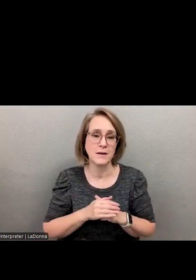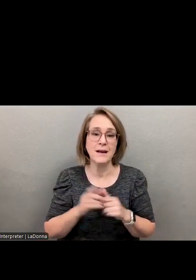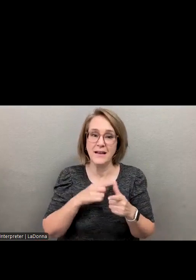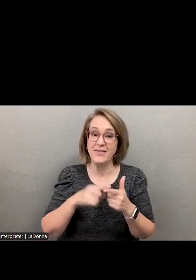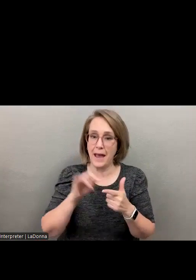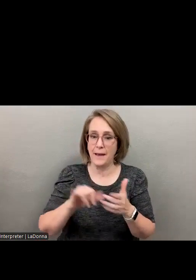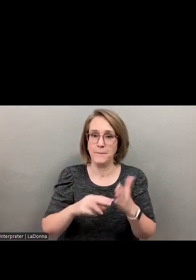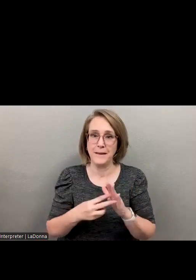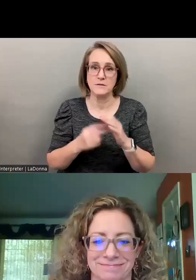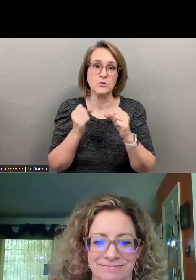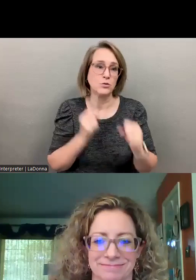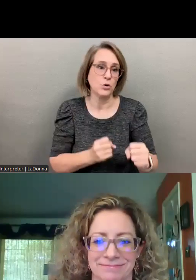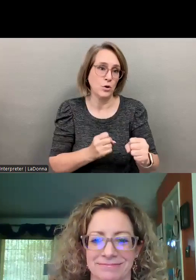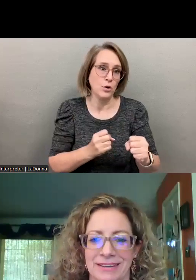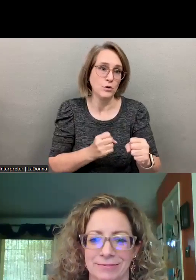Strong Talk.